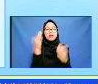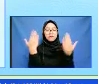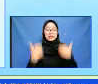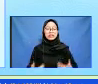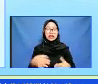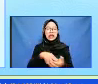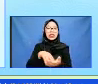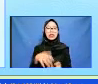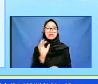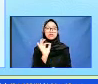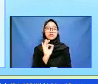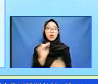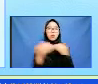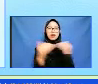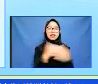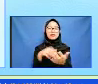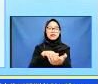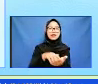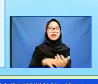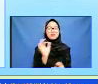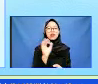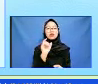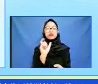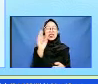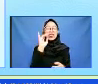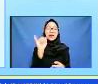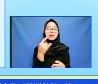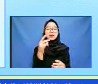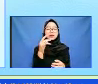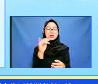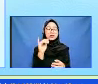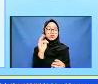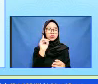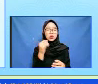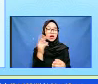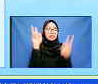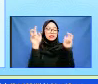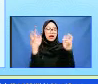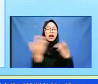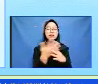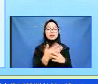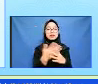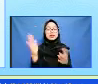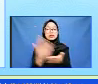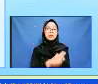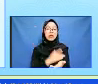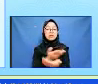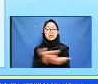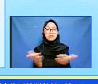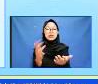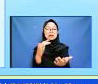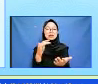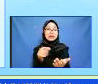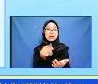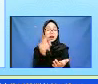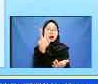their representative opportunities, making them more vulnerable to grow environmental